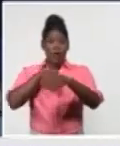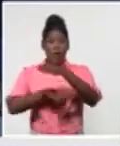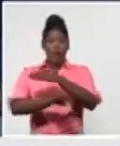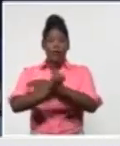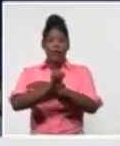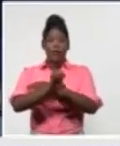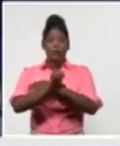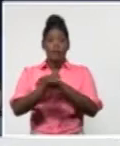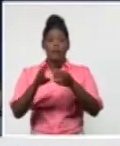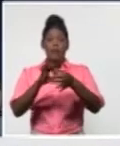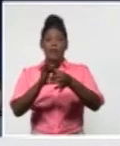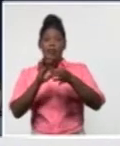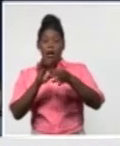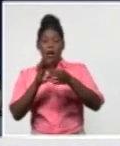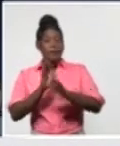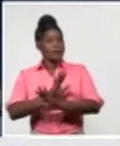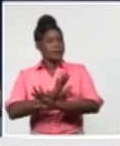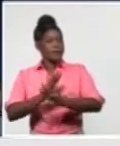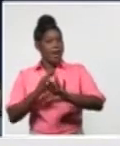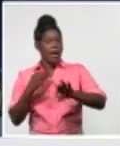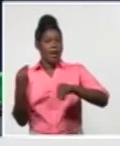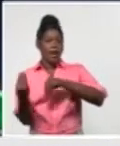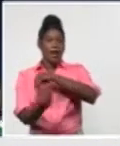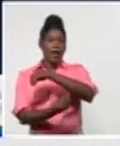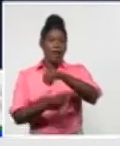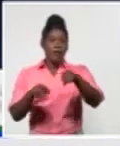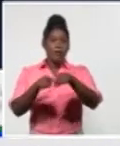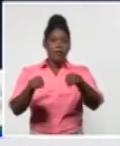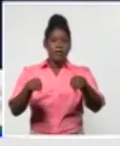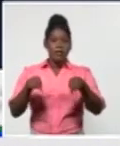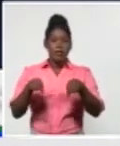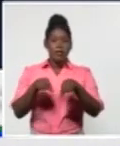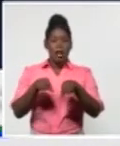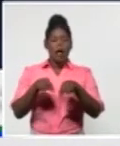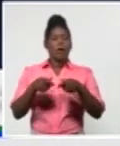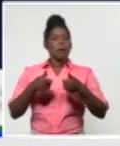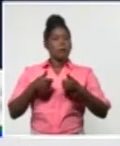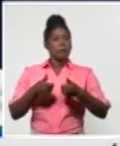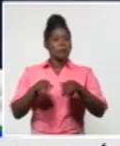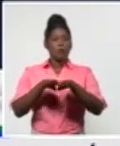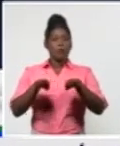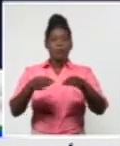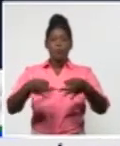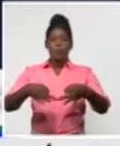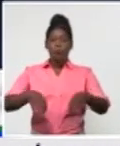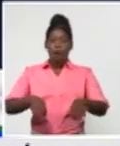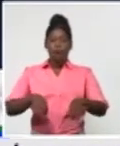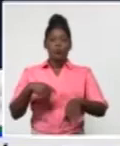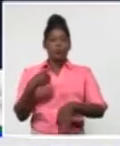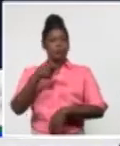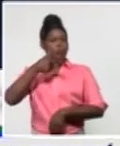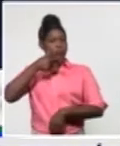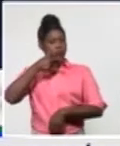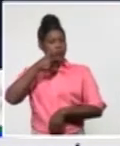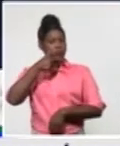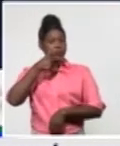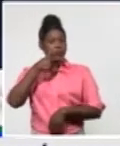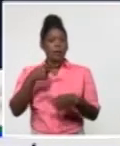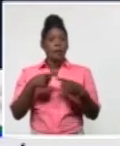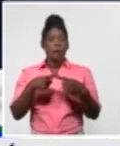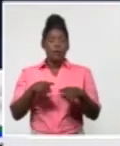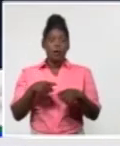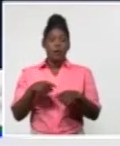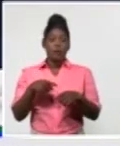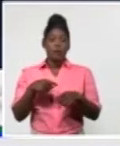condition, admitted at the Dr. Luis Diaz Soto Hospital, she showed some improvements and is now listed as